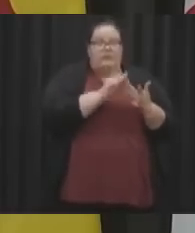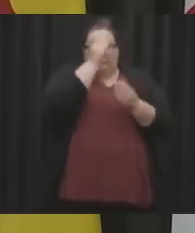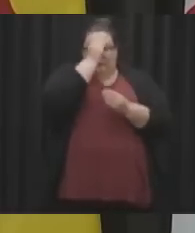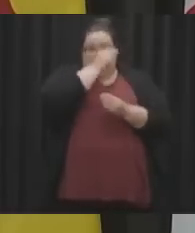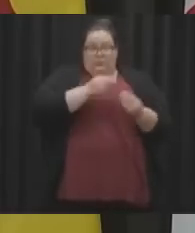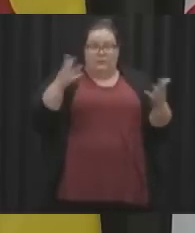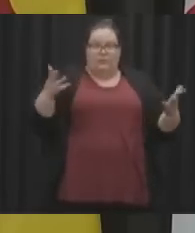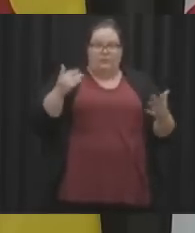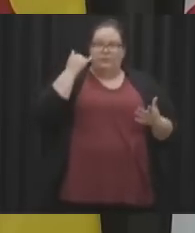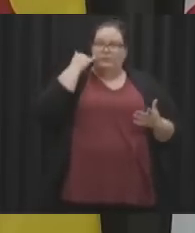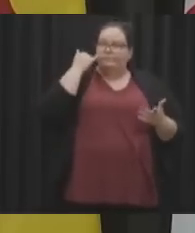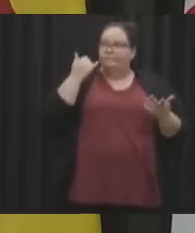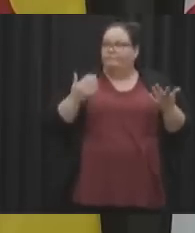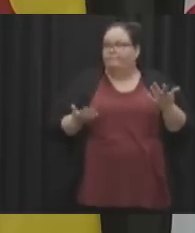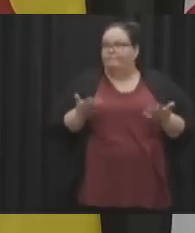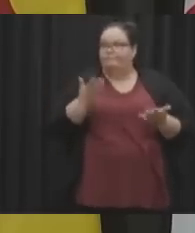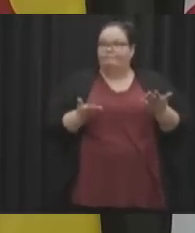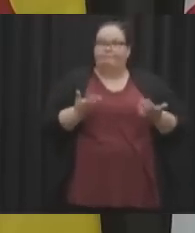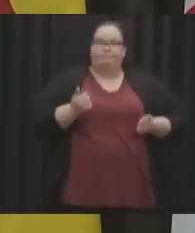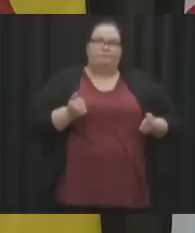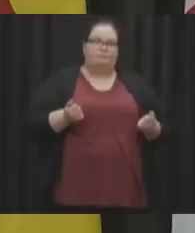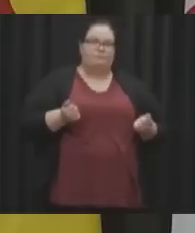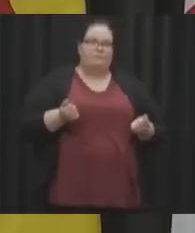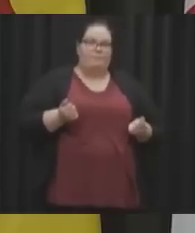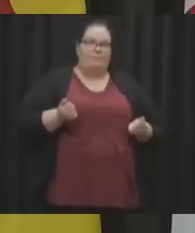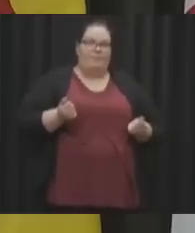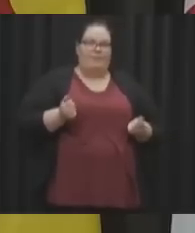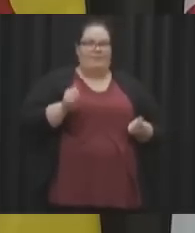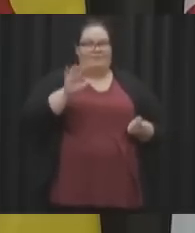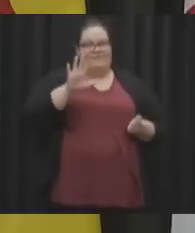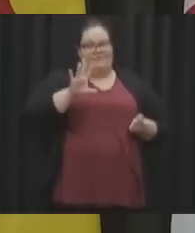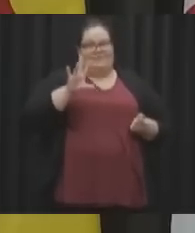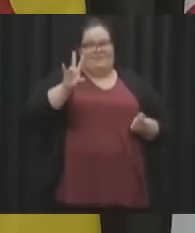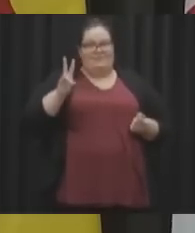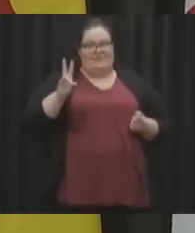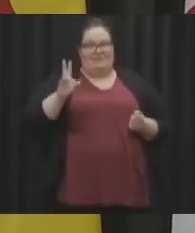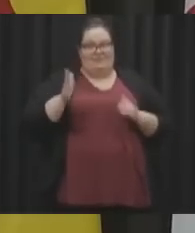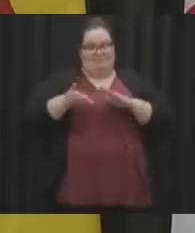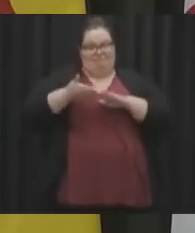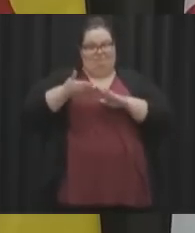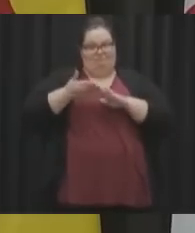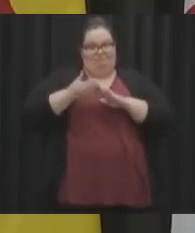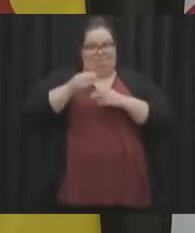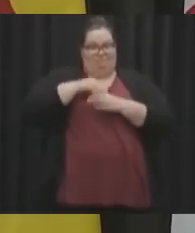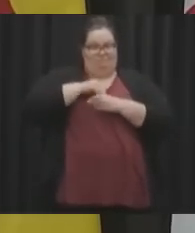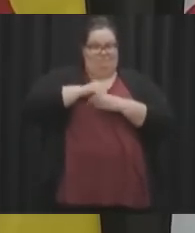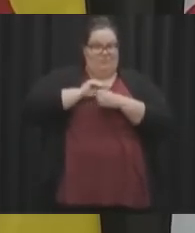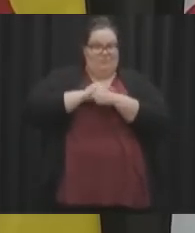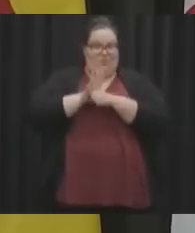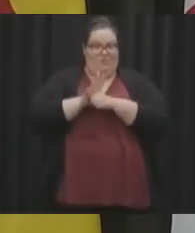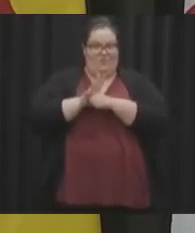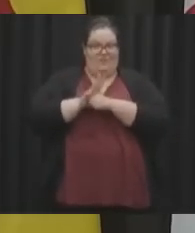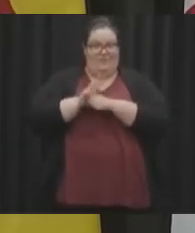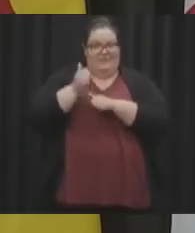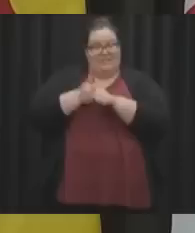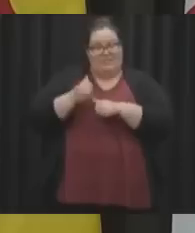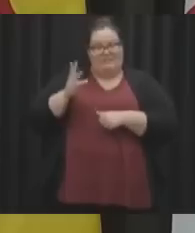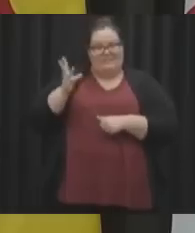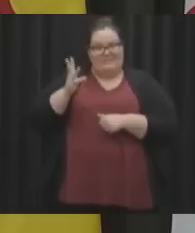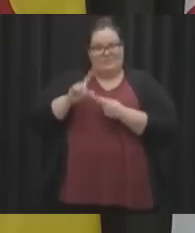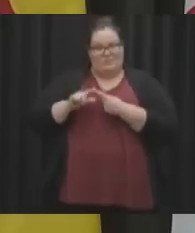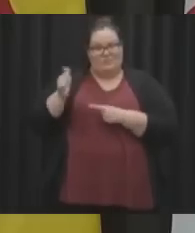surveiller l'apparition des symptômes de la COVID-19. Si vous vous sentez mal ou vous avez des symptômes de la COVID-19,